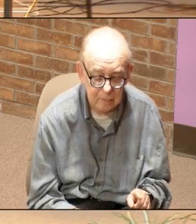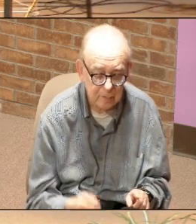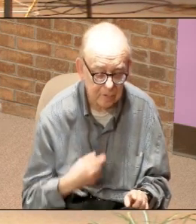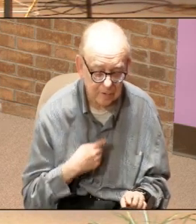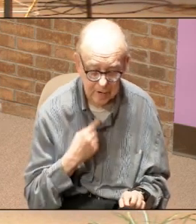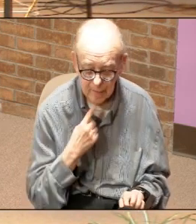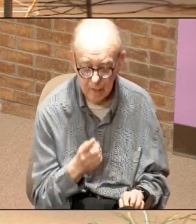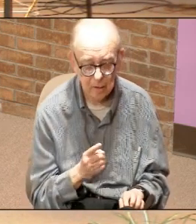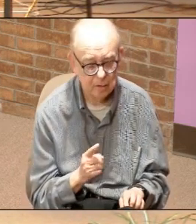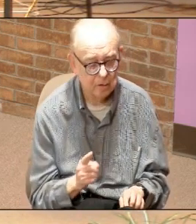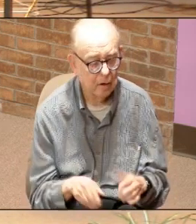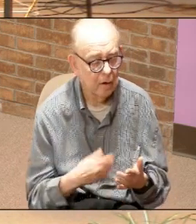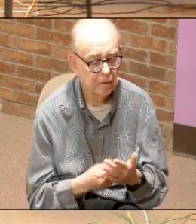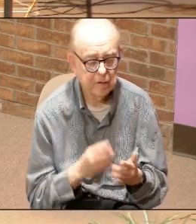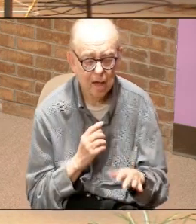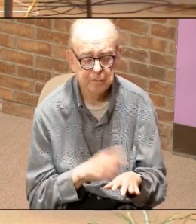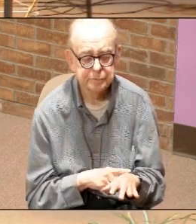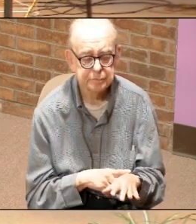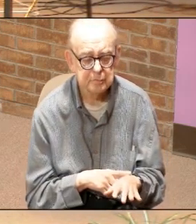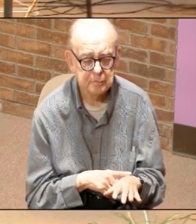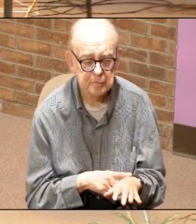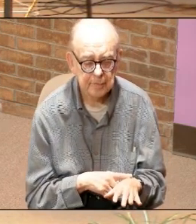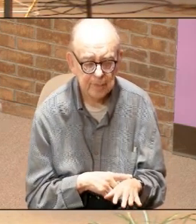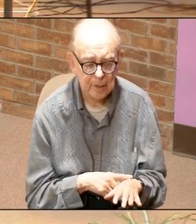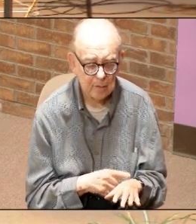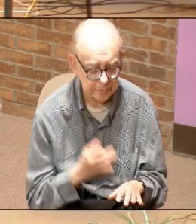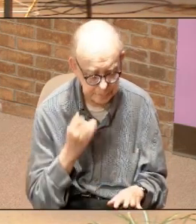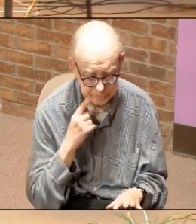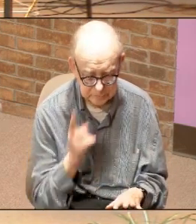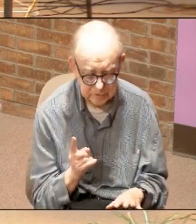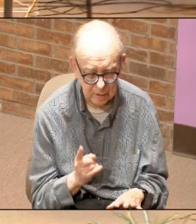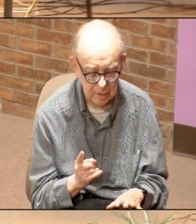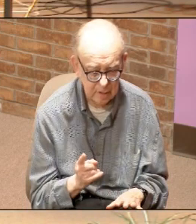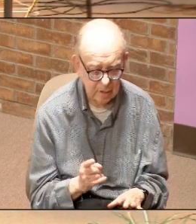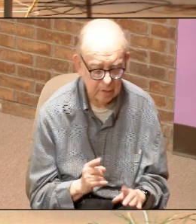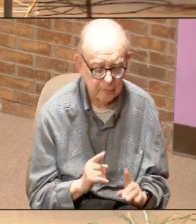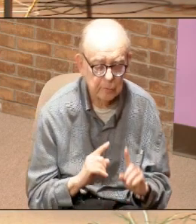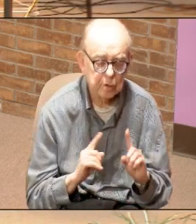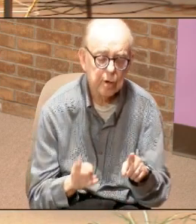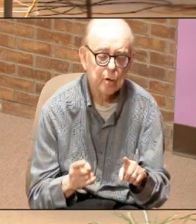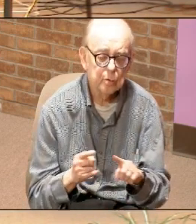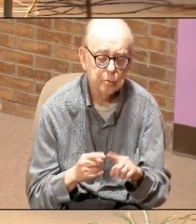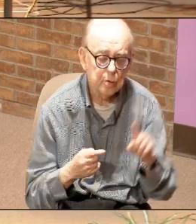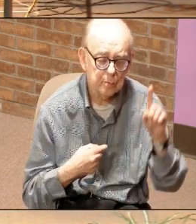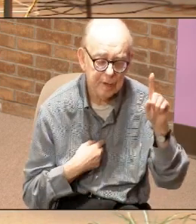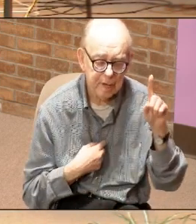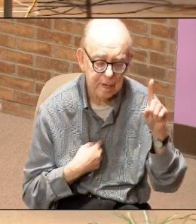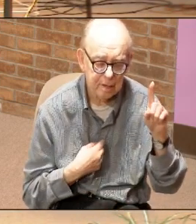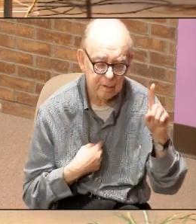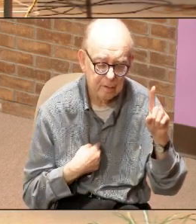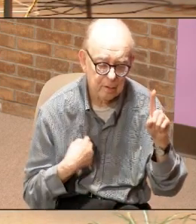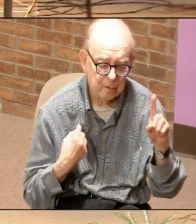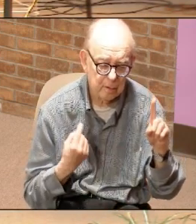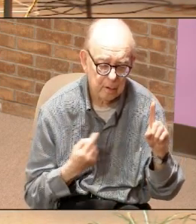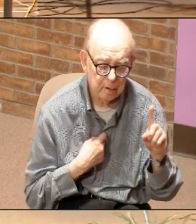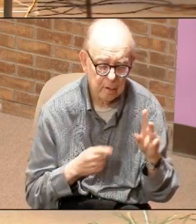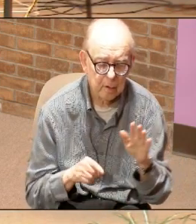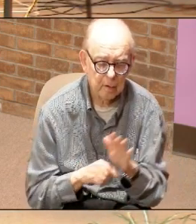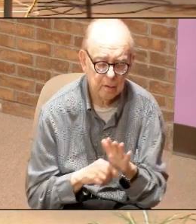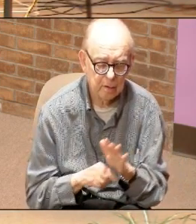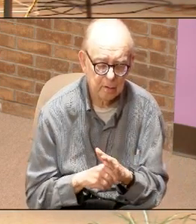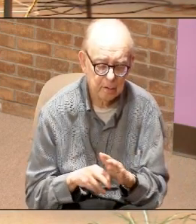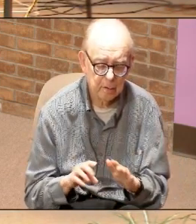I told you all along, if you would come to me. We use the verse in